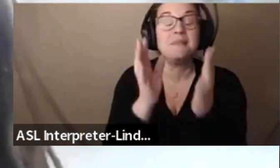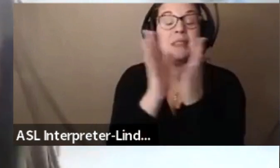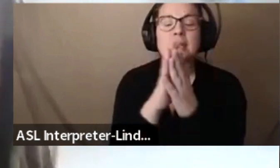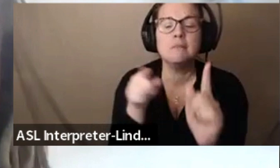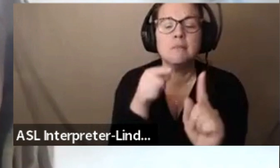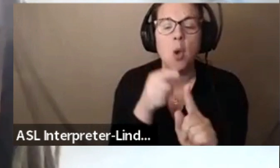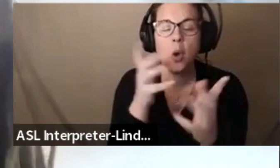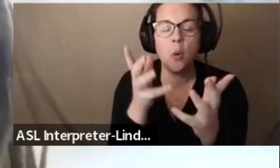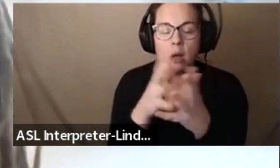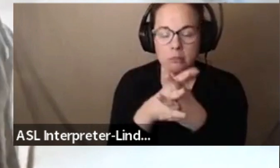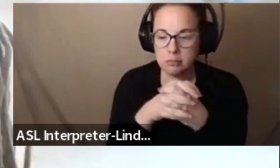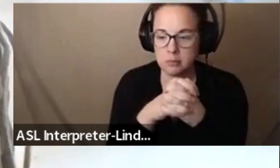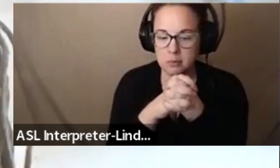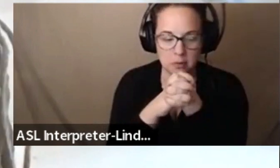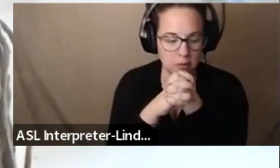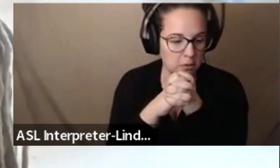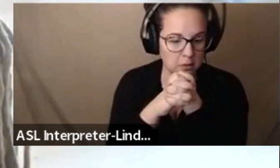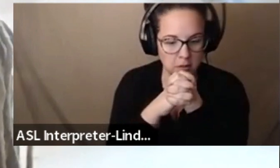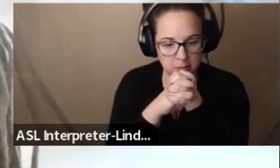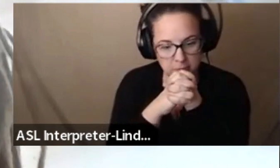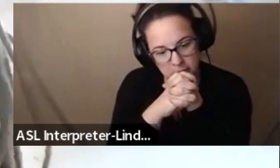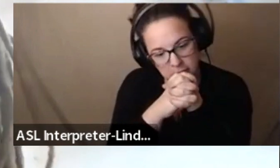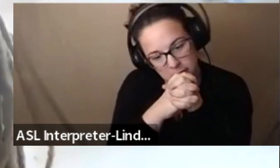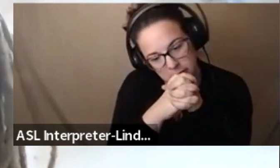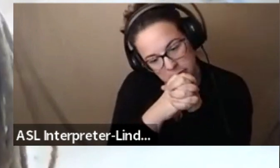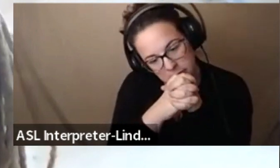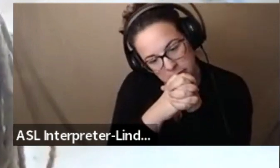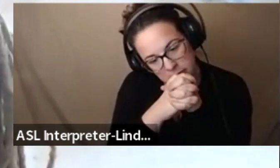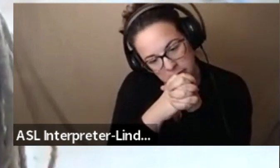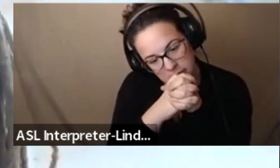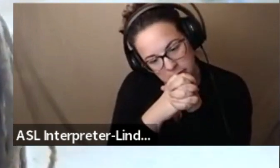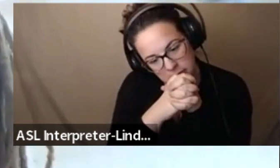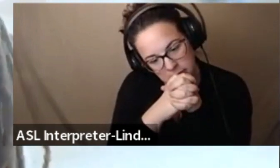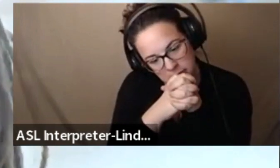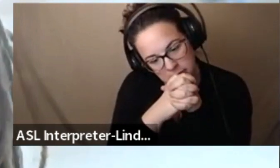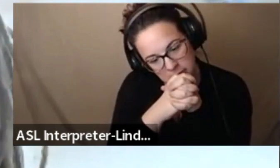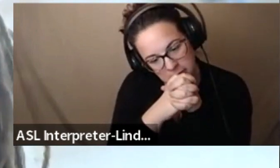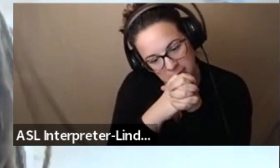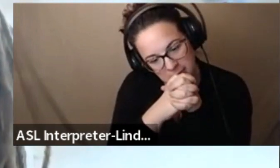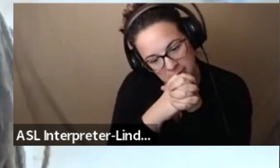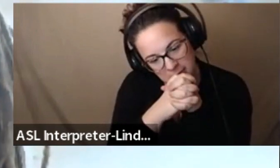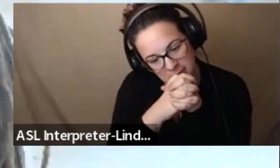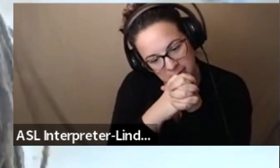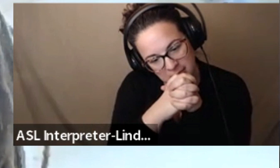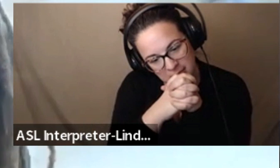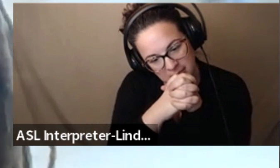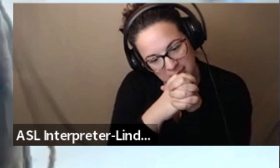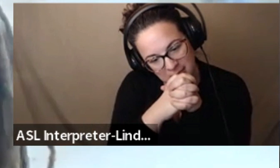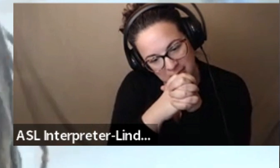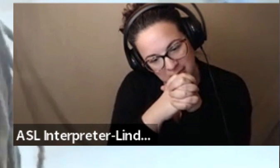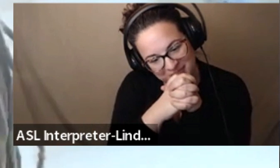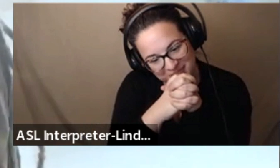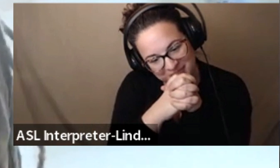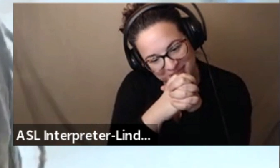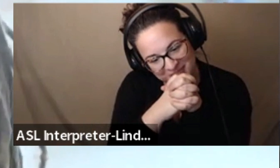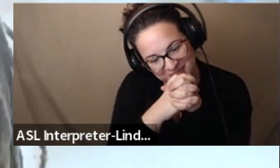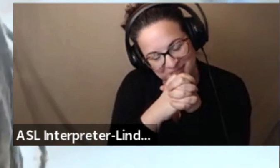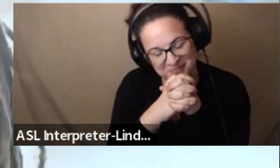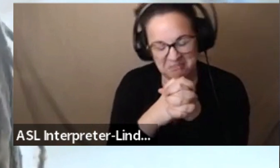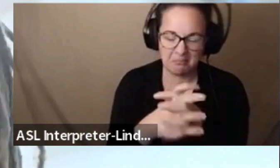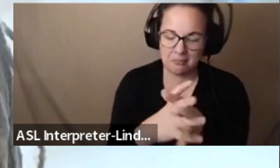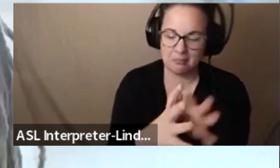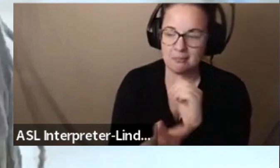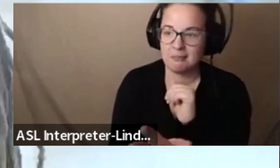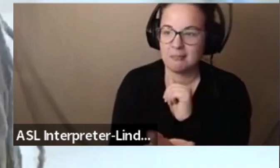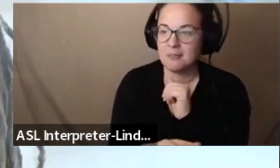enough. So they're just saying that there was a production of Twelfth Night